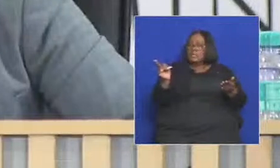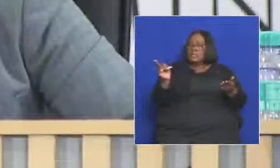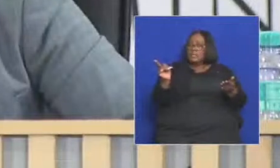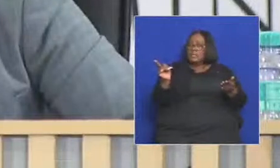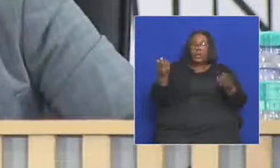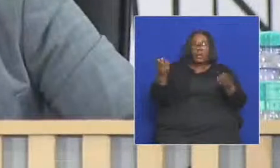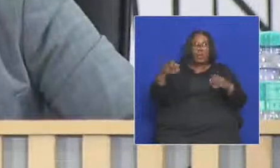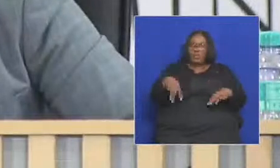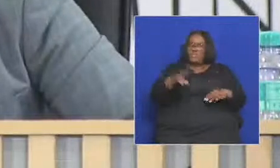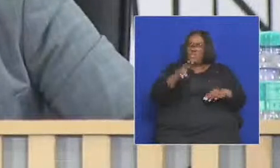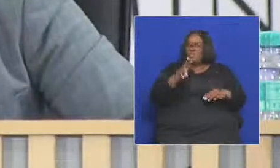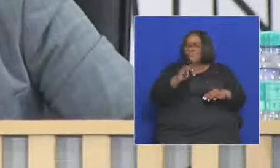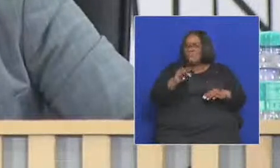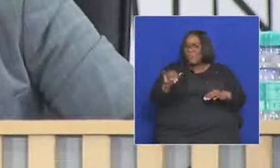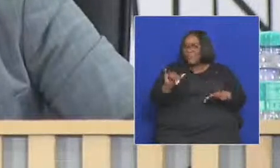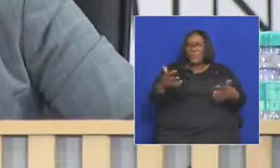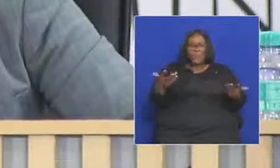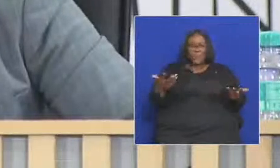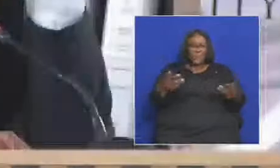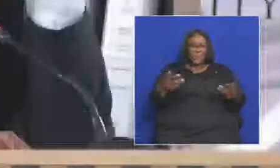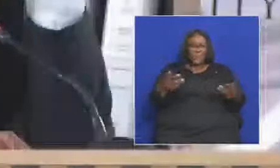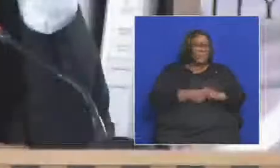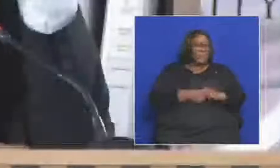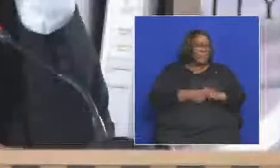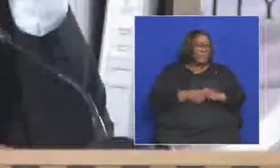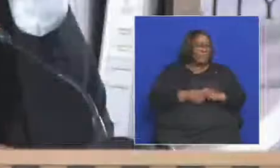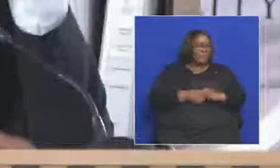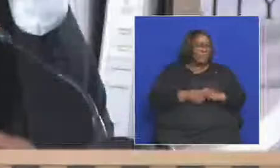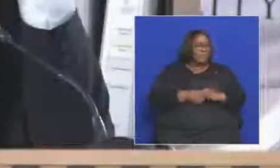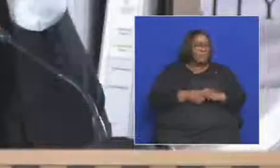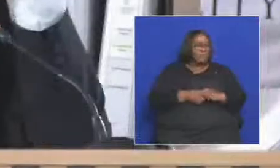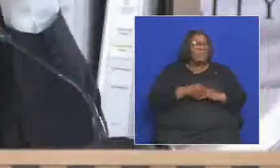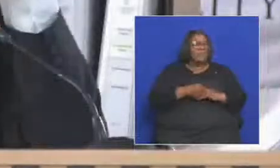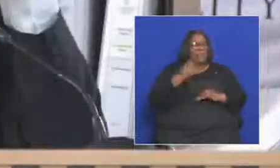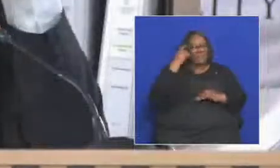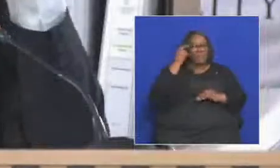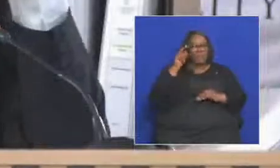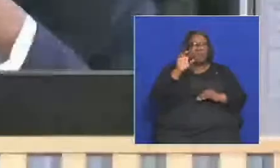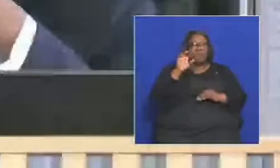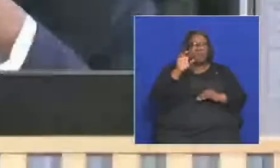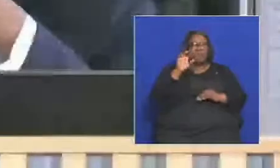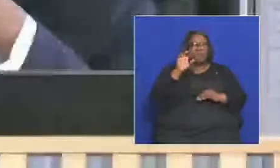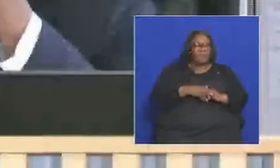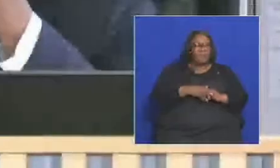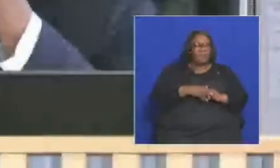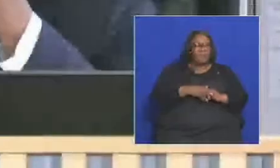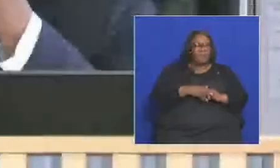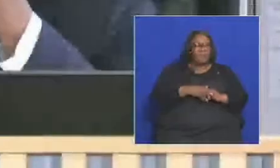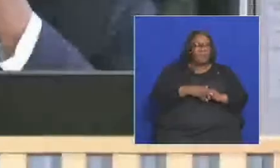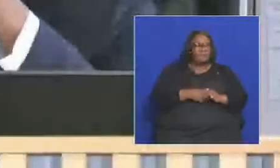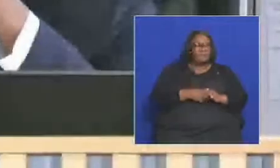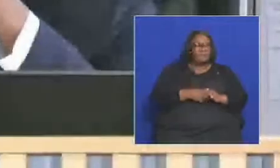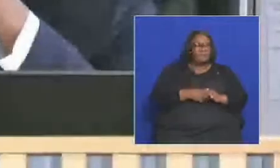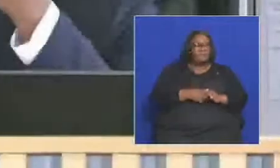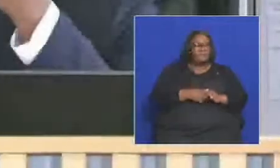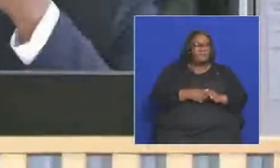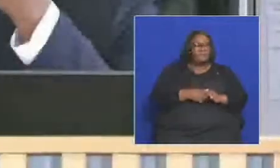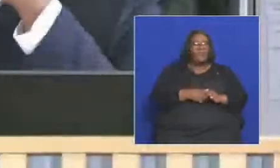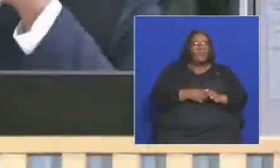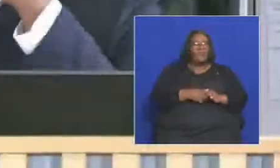Or I think you did ask such a question earlier. 1 million, yes. Yeah. But we were talking on the 1 million.